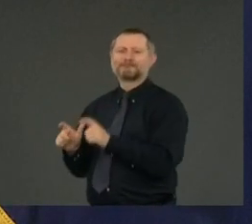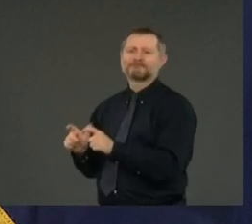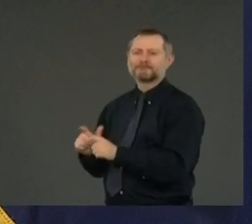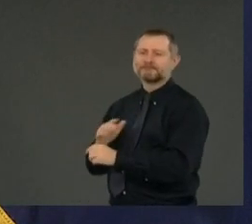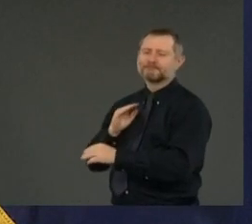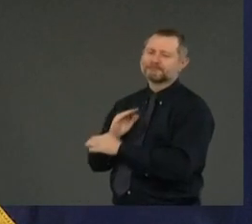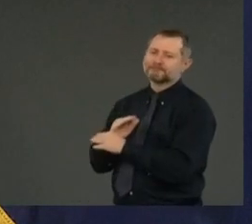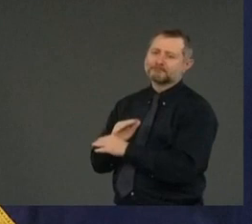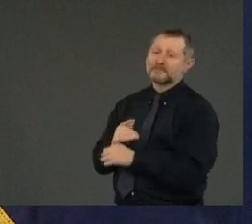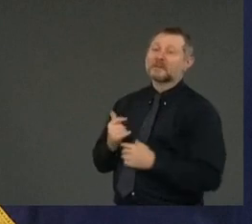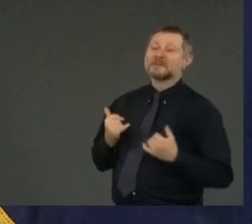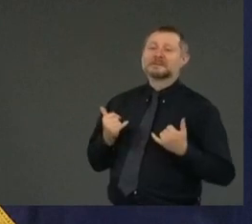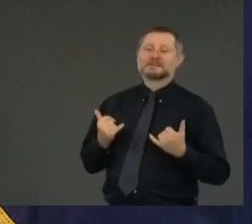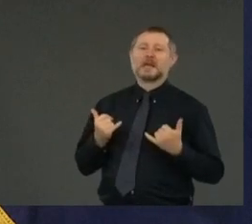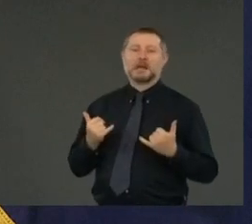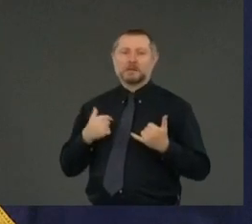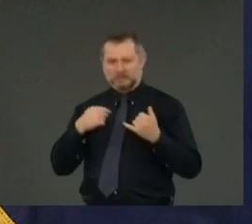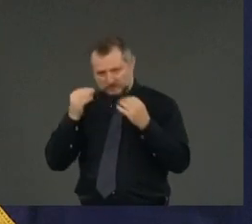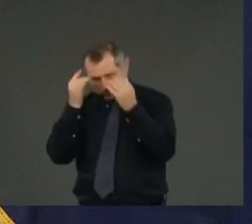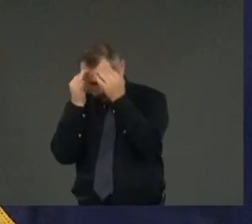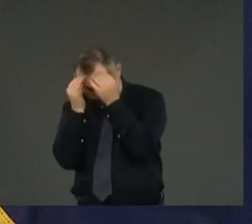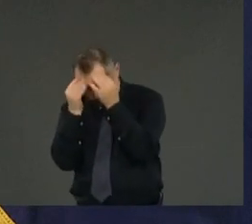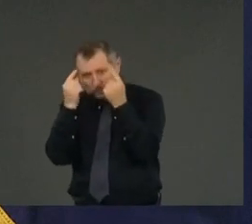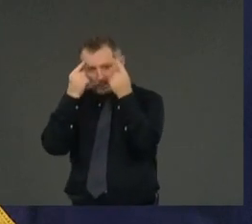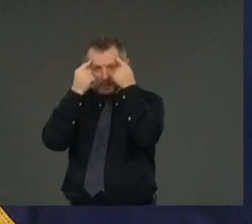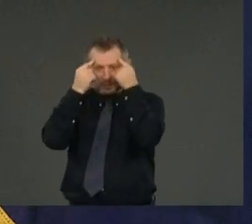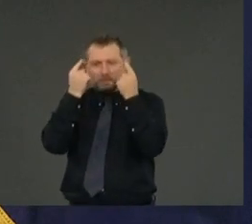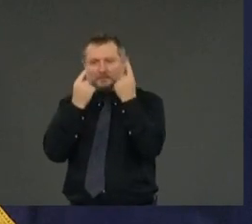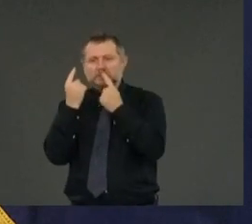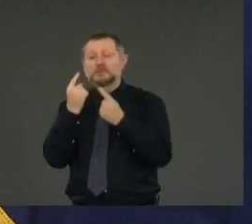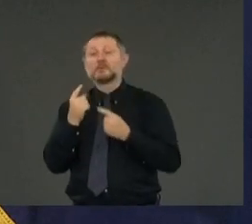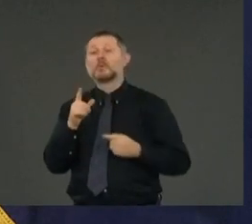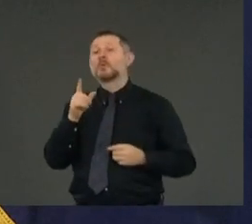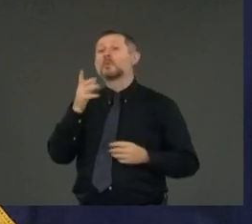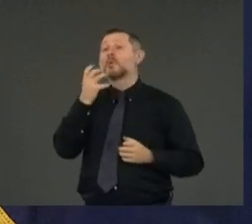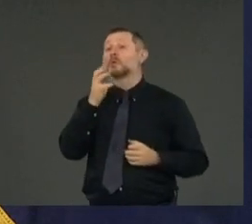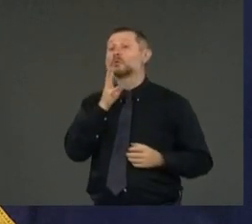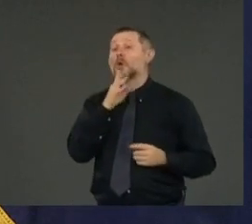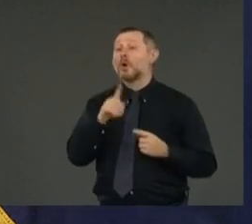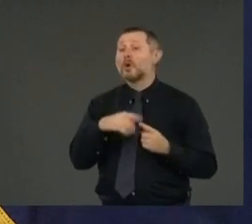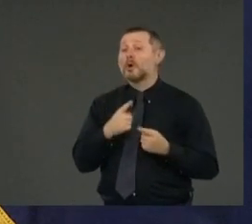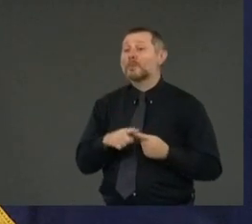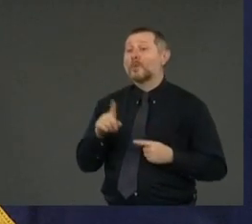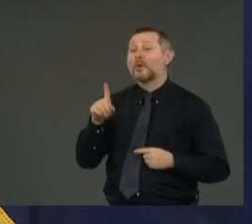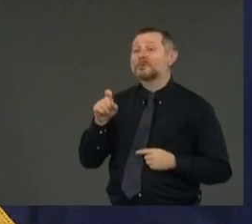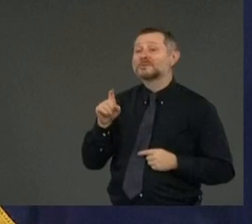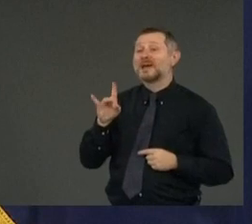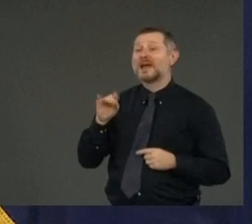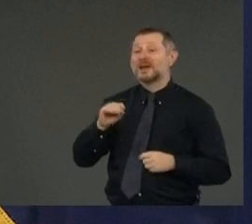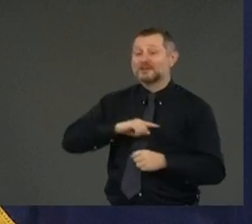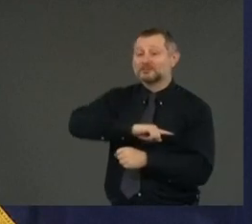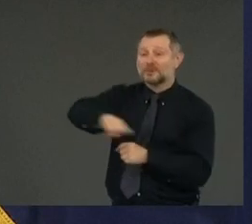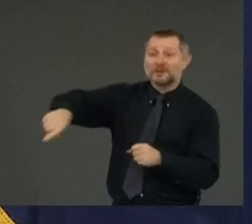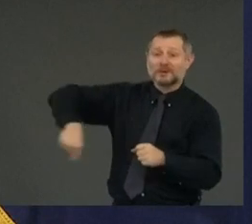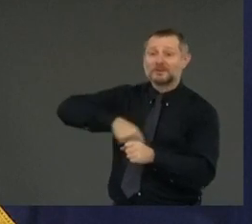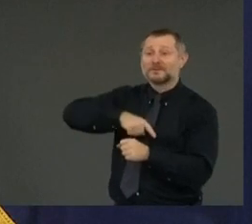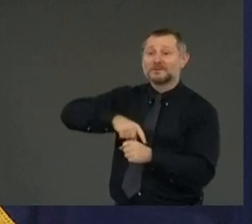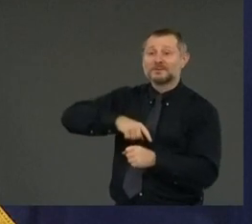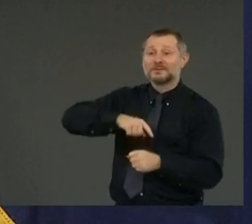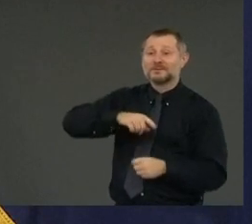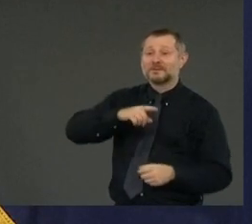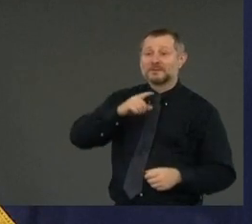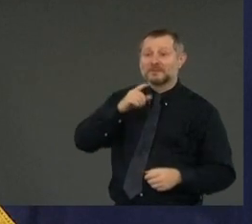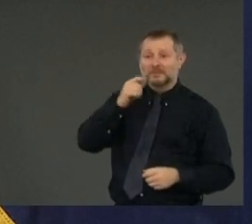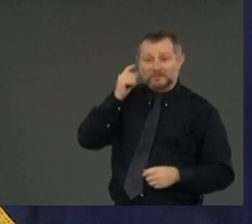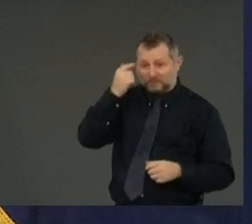I'm considering it now. In some ways, you want to talk about a full 180. For those people who don't remember back to